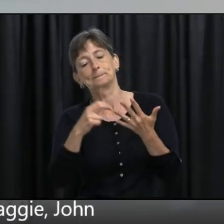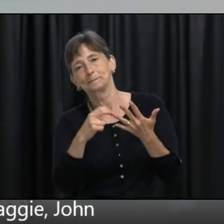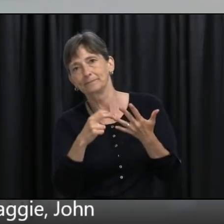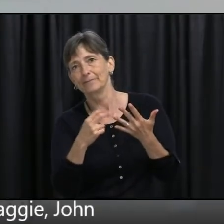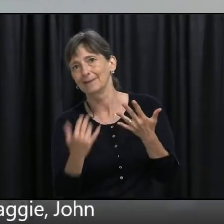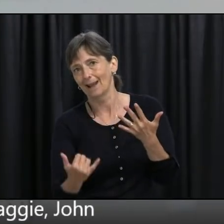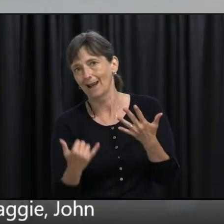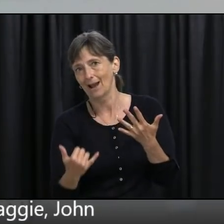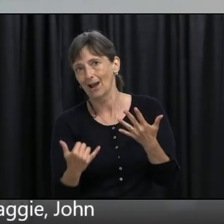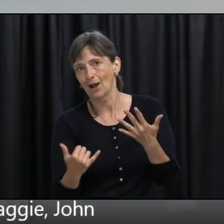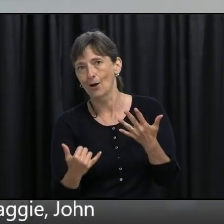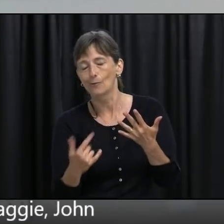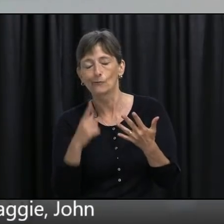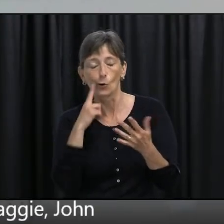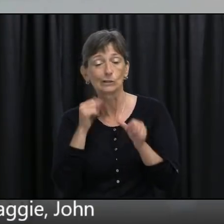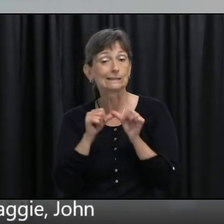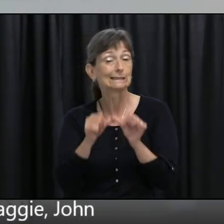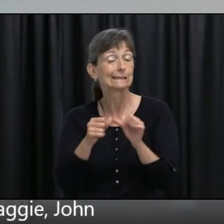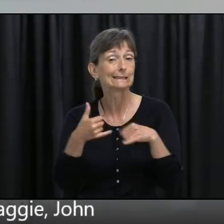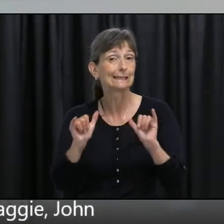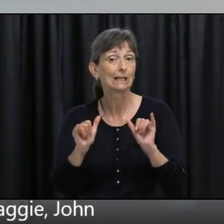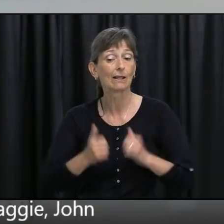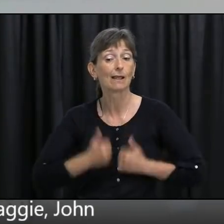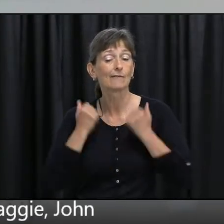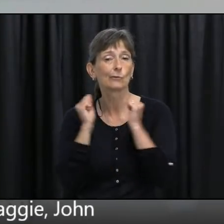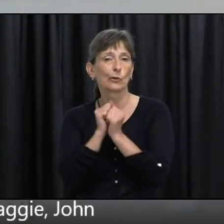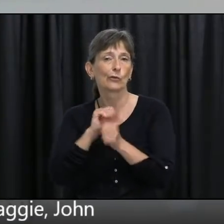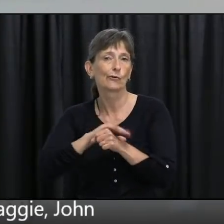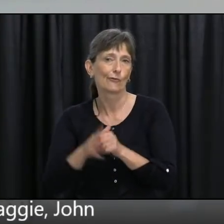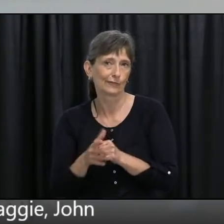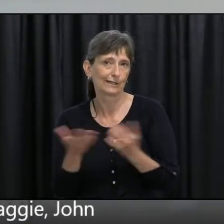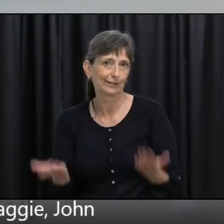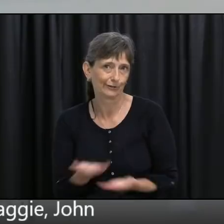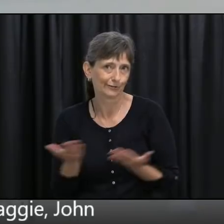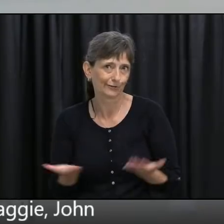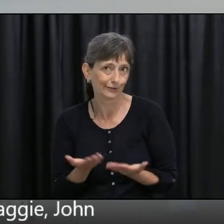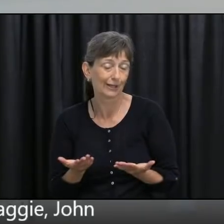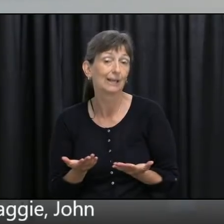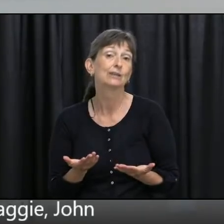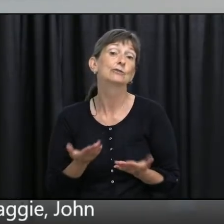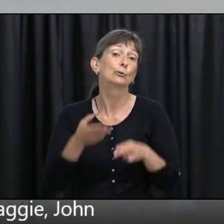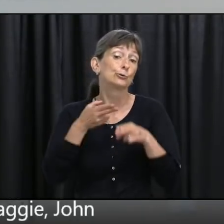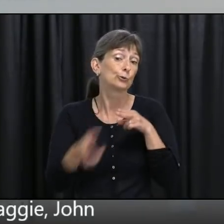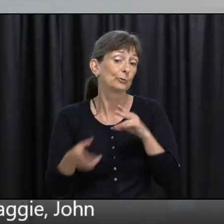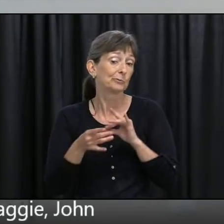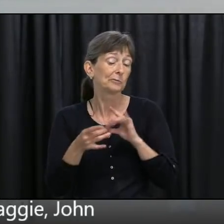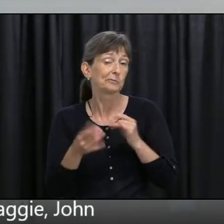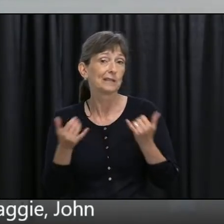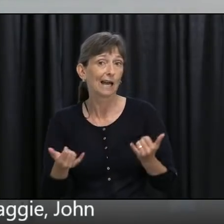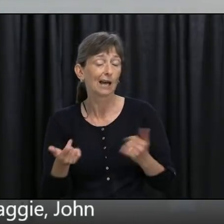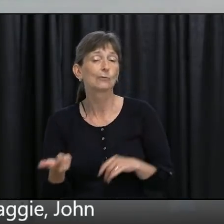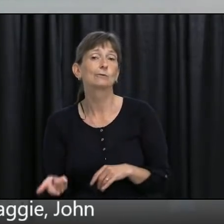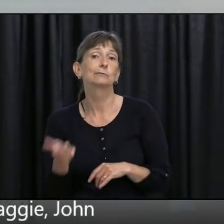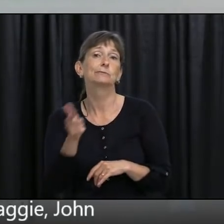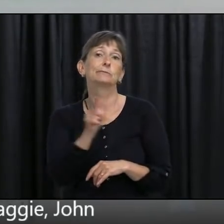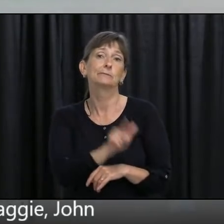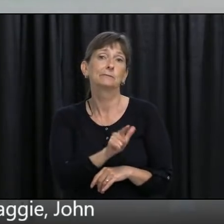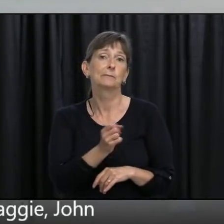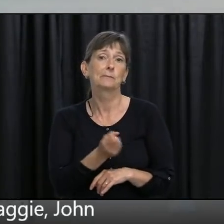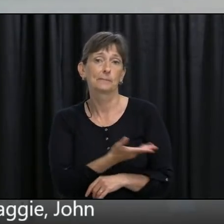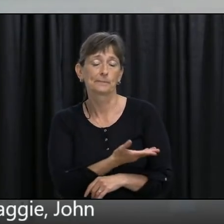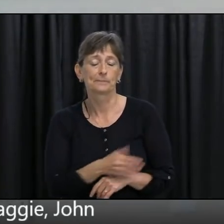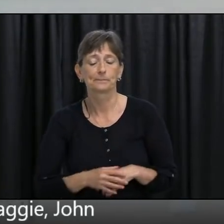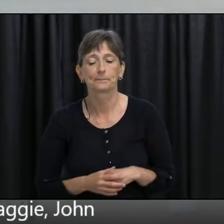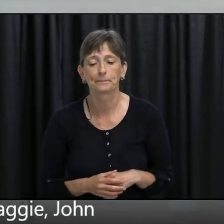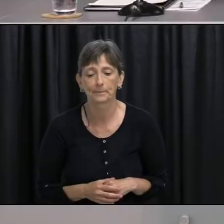phase of NL life with COVID-19. So with those few remarks, Premier, I would hand the event back over to yourself.